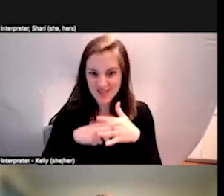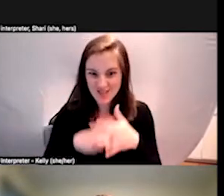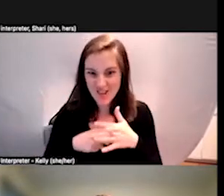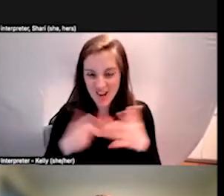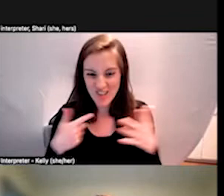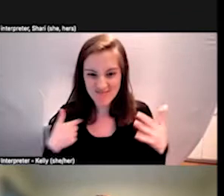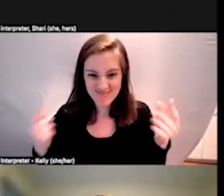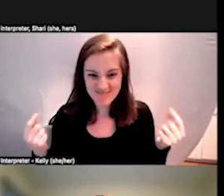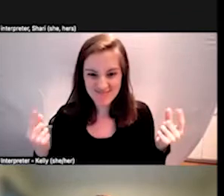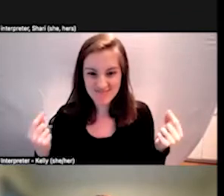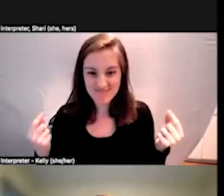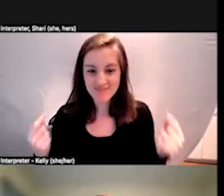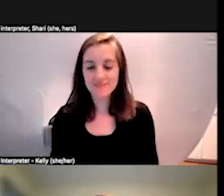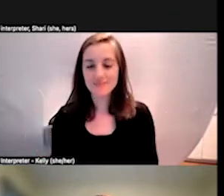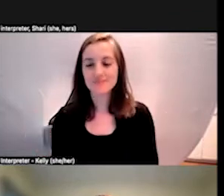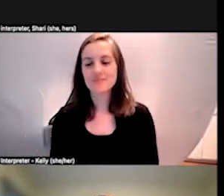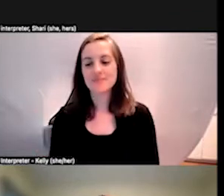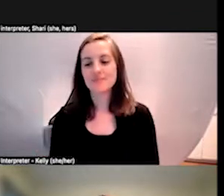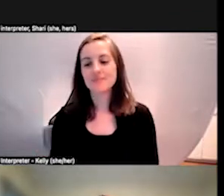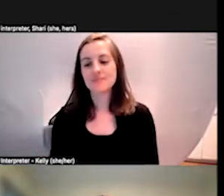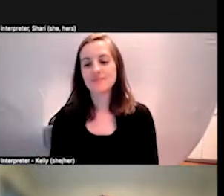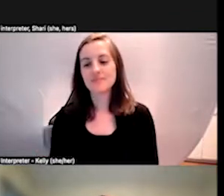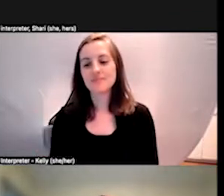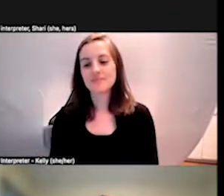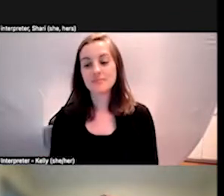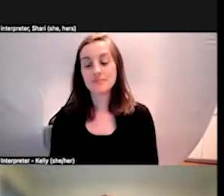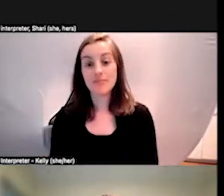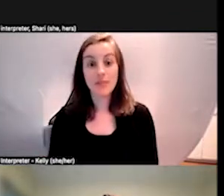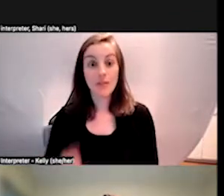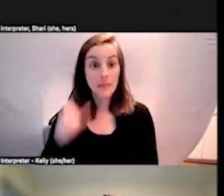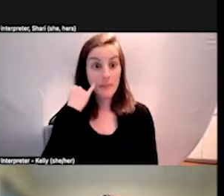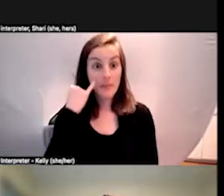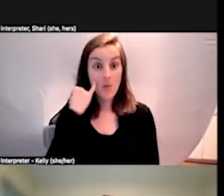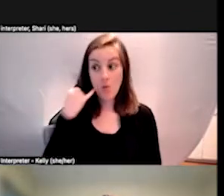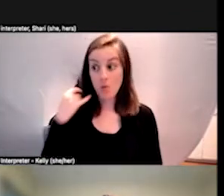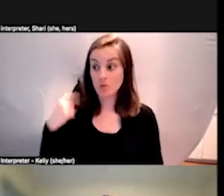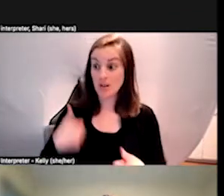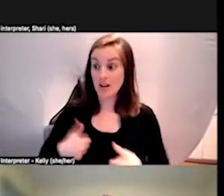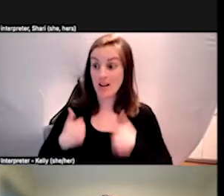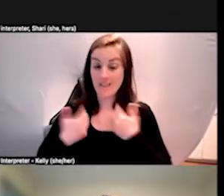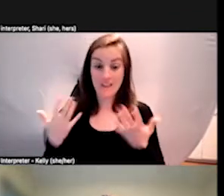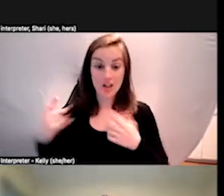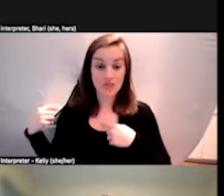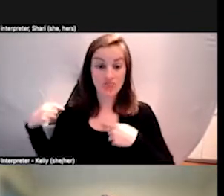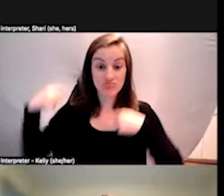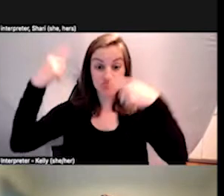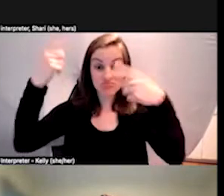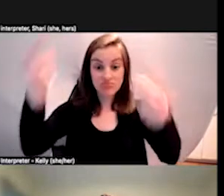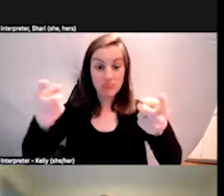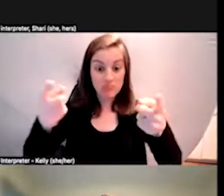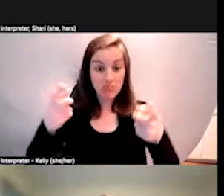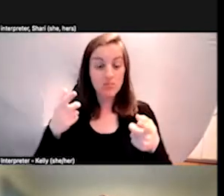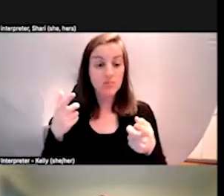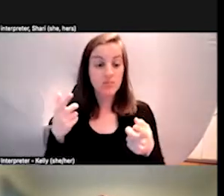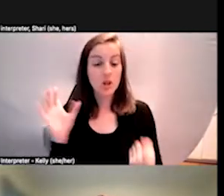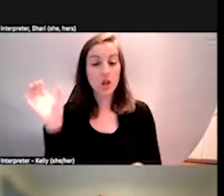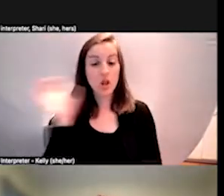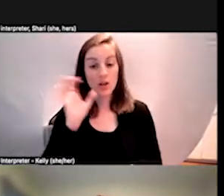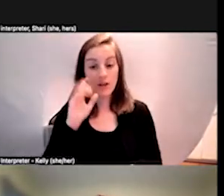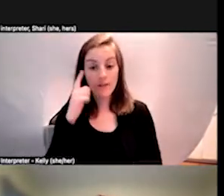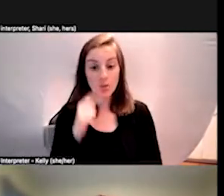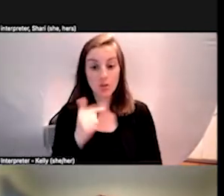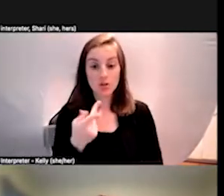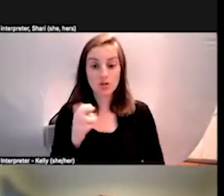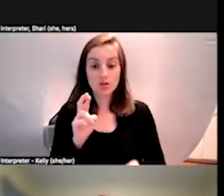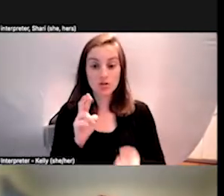whether somebody has lived in Massachusetts for a while and is seeking gender affirming care, or if somebody doesn't